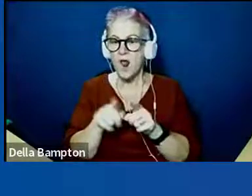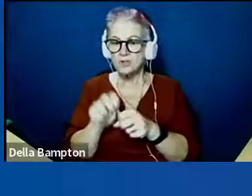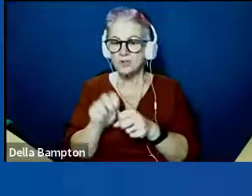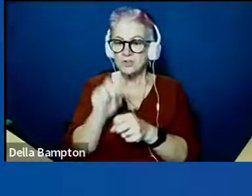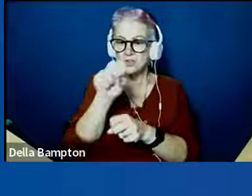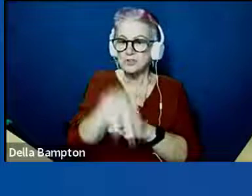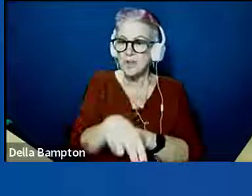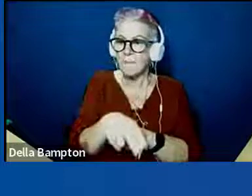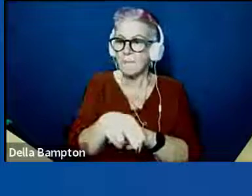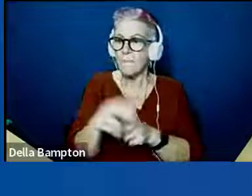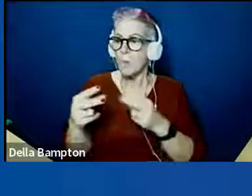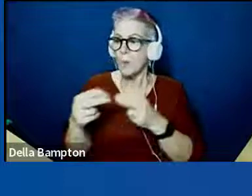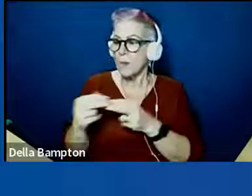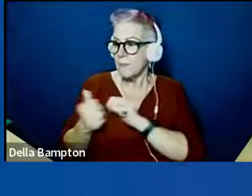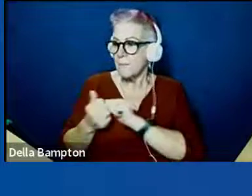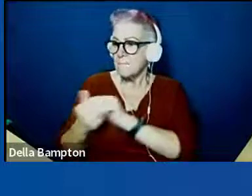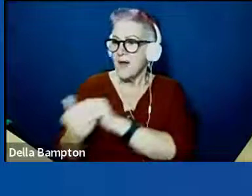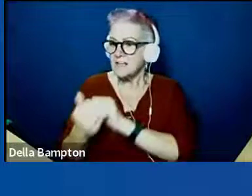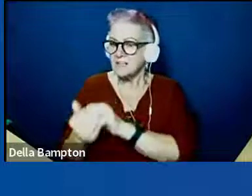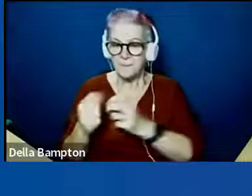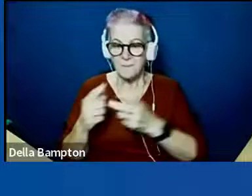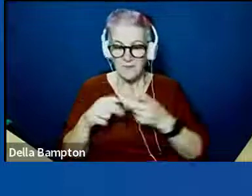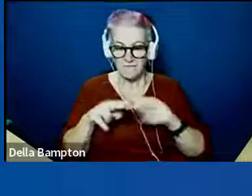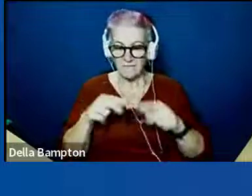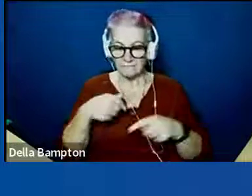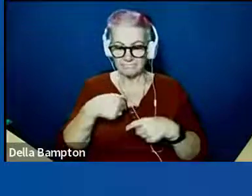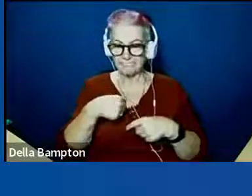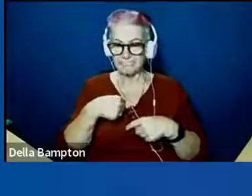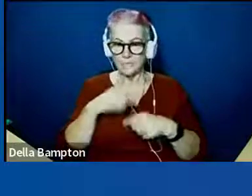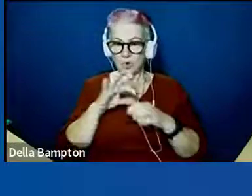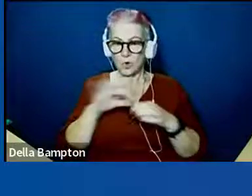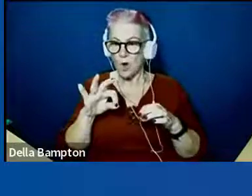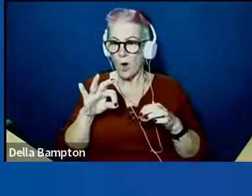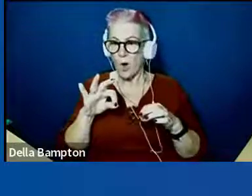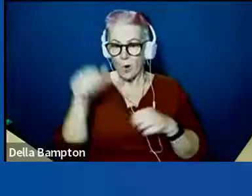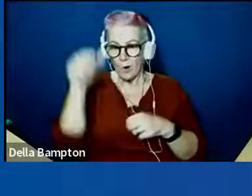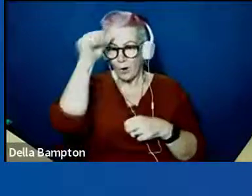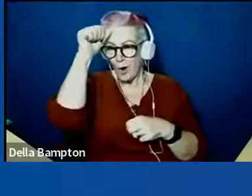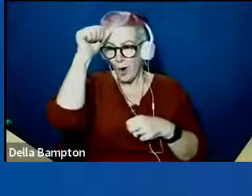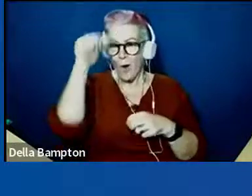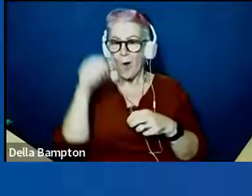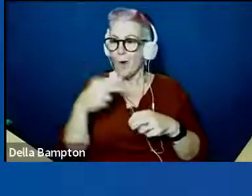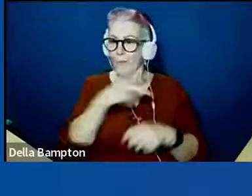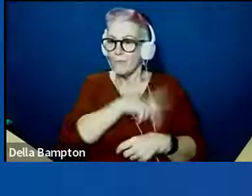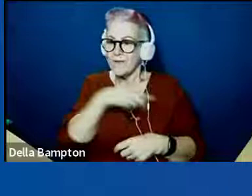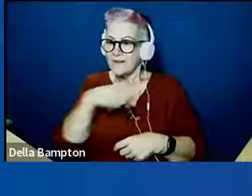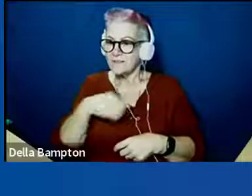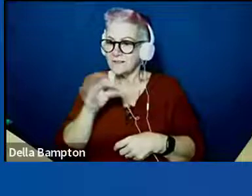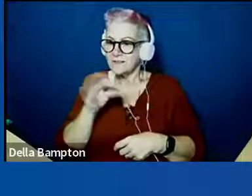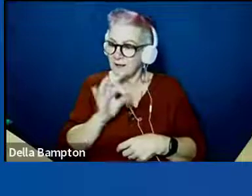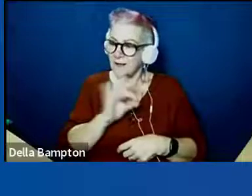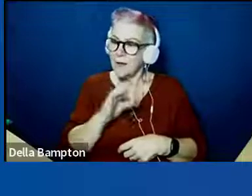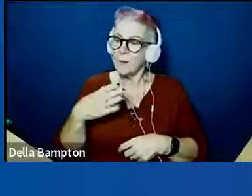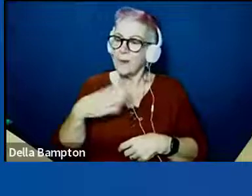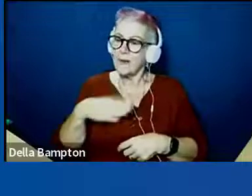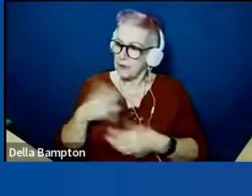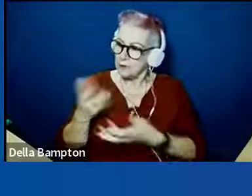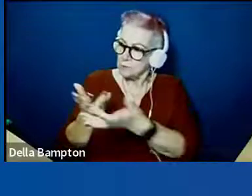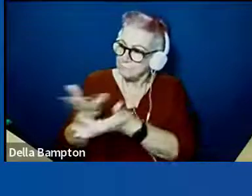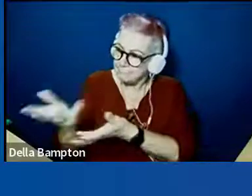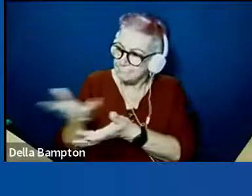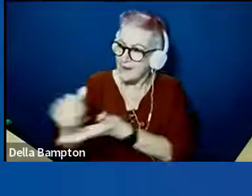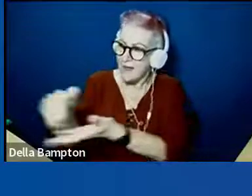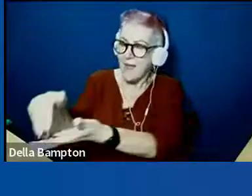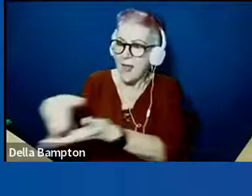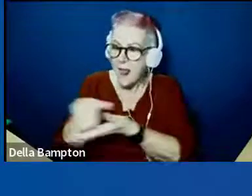when you're not the specialist, going in there with an open mind, saying, this is what we're thinking, here's the choices, how can you guys help us, rather